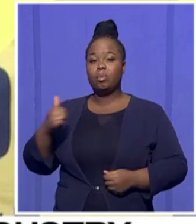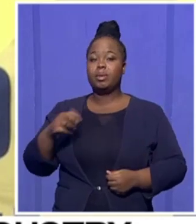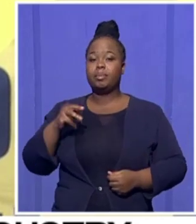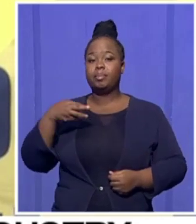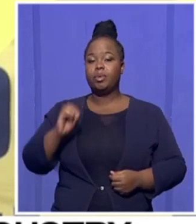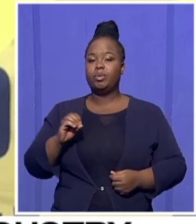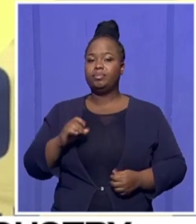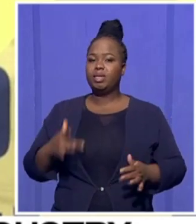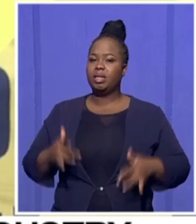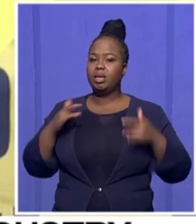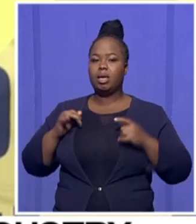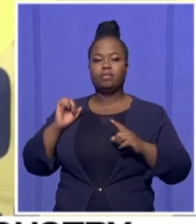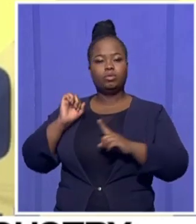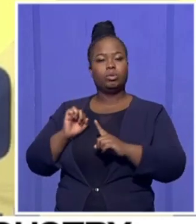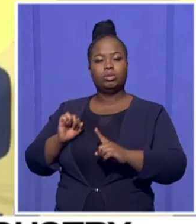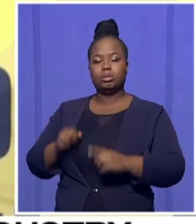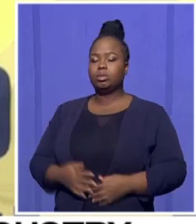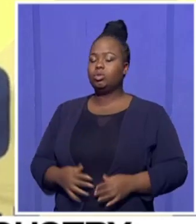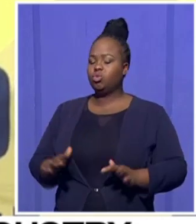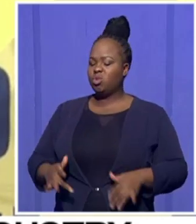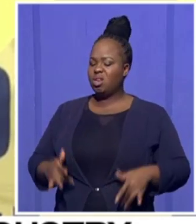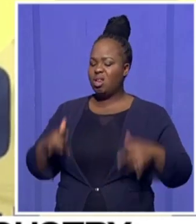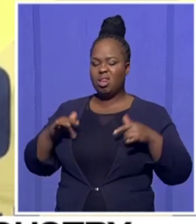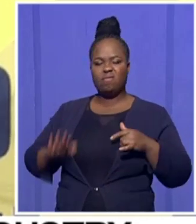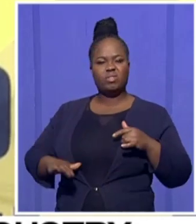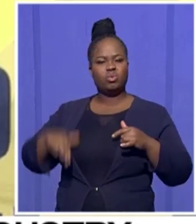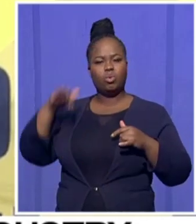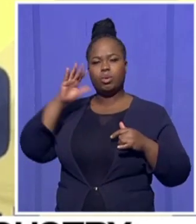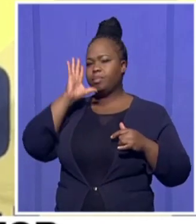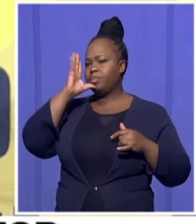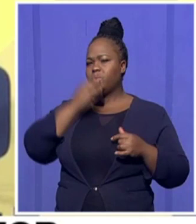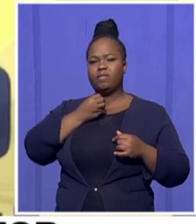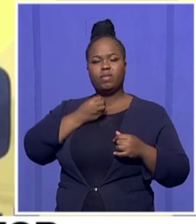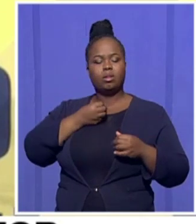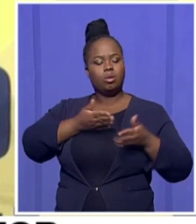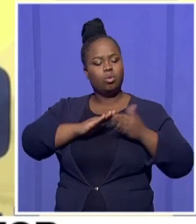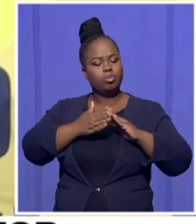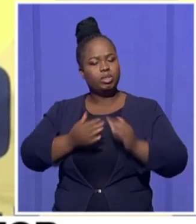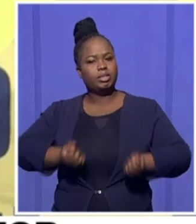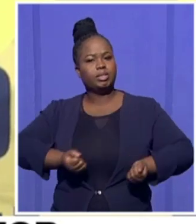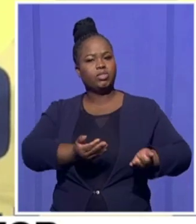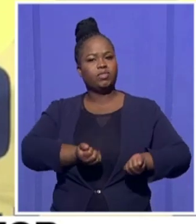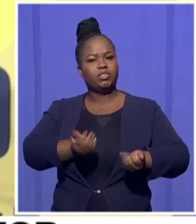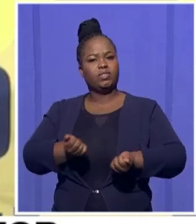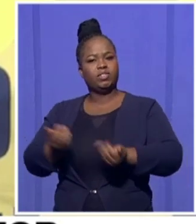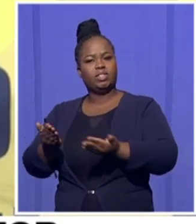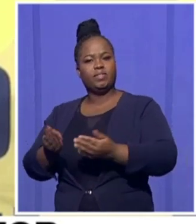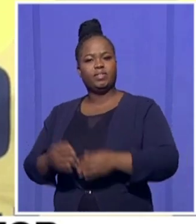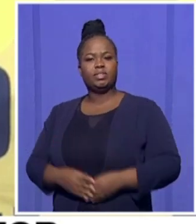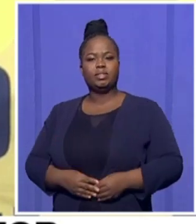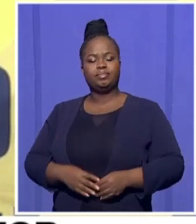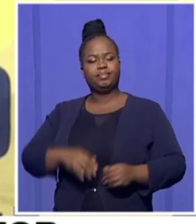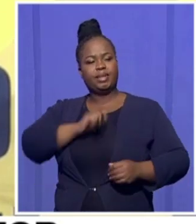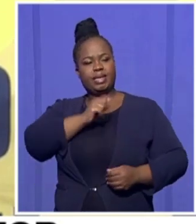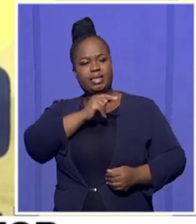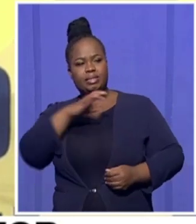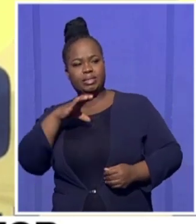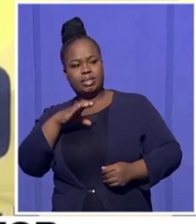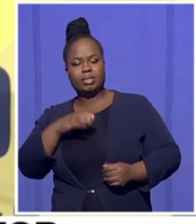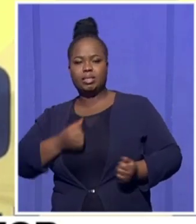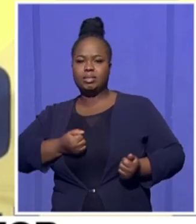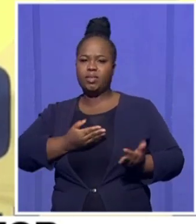life so beautifully lived, in service of your community, your movement, the African National